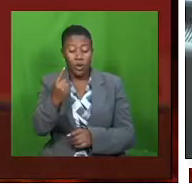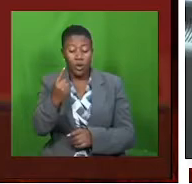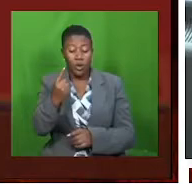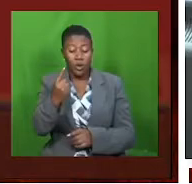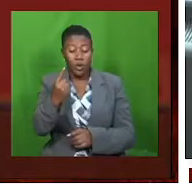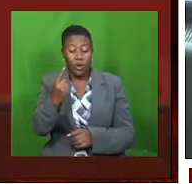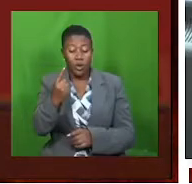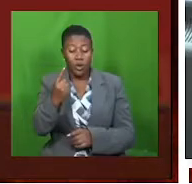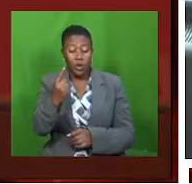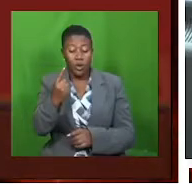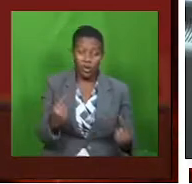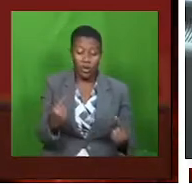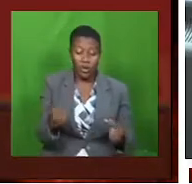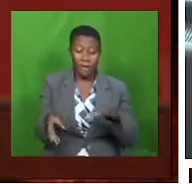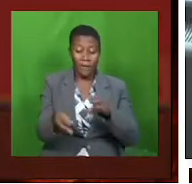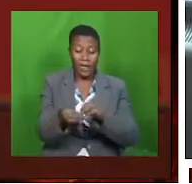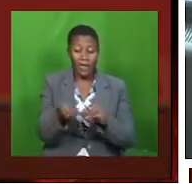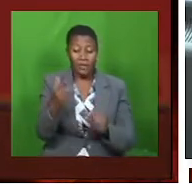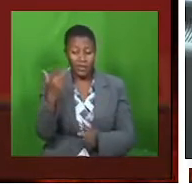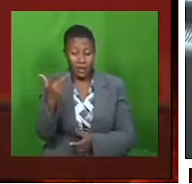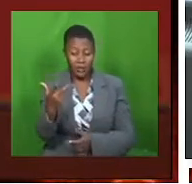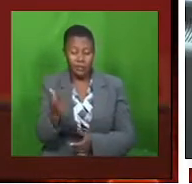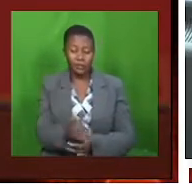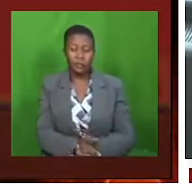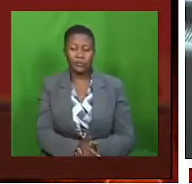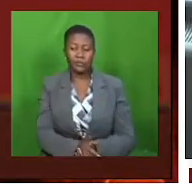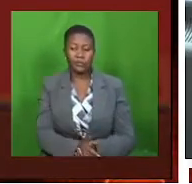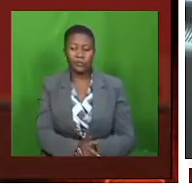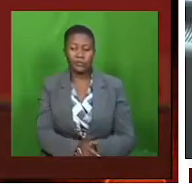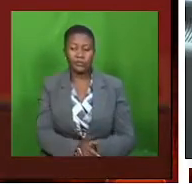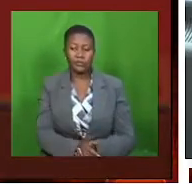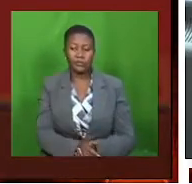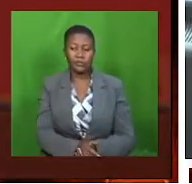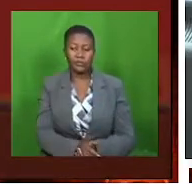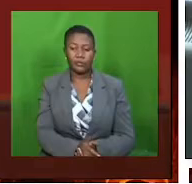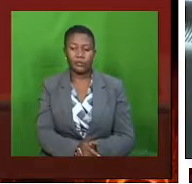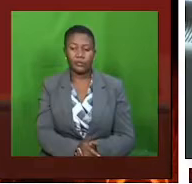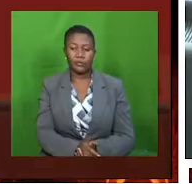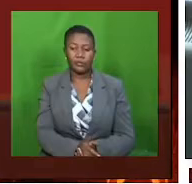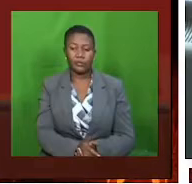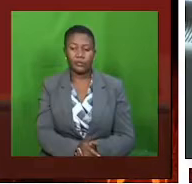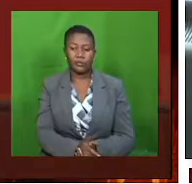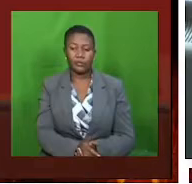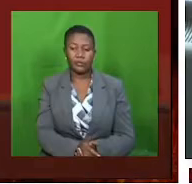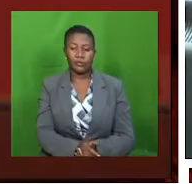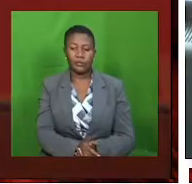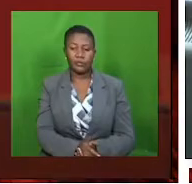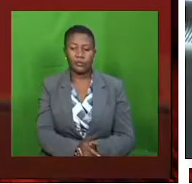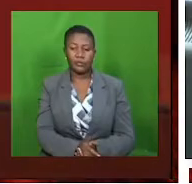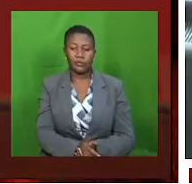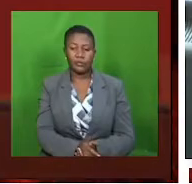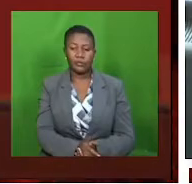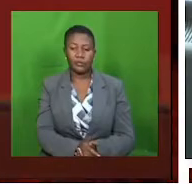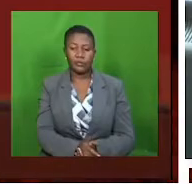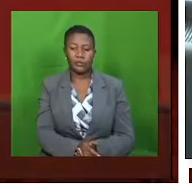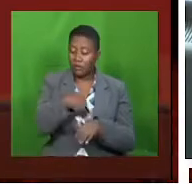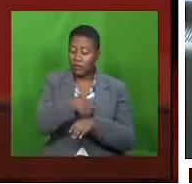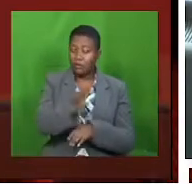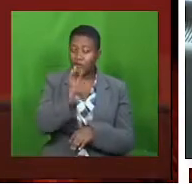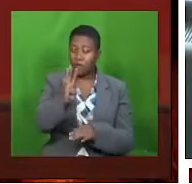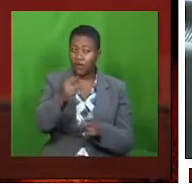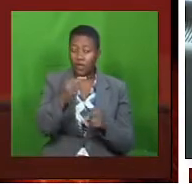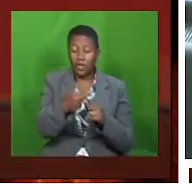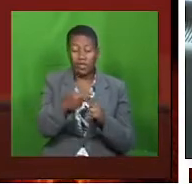but it will be Briowa, Yenifise, one city, and Neman Bua, I know, because I'm very careful because